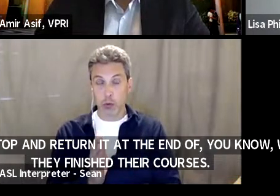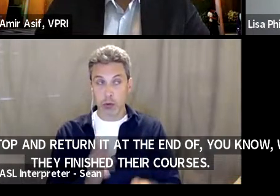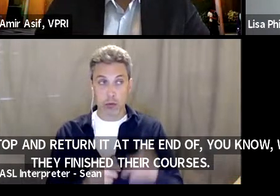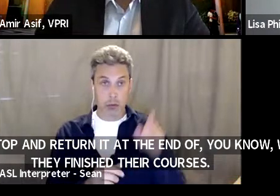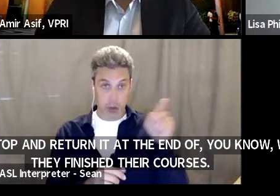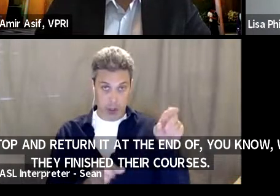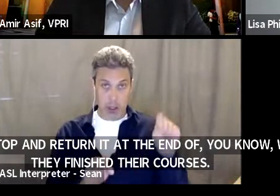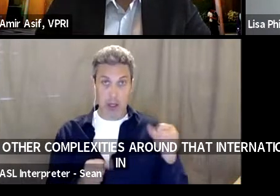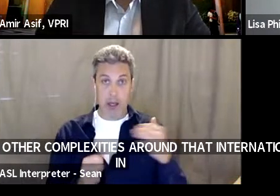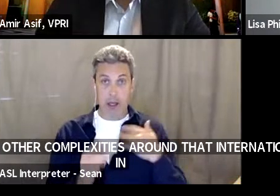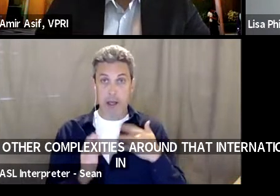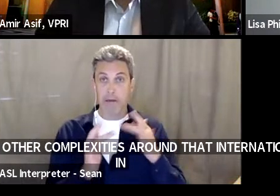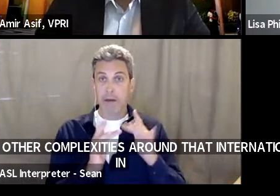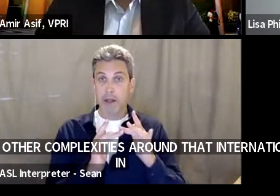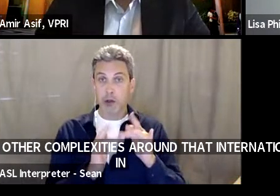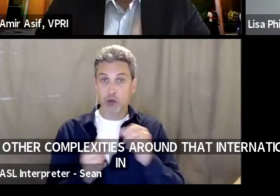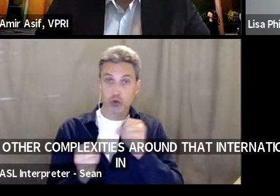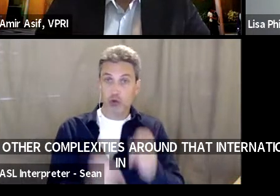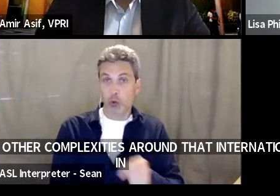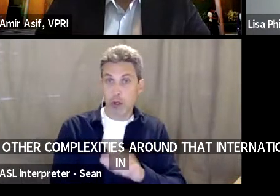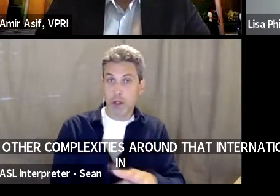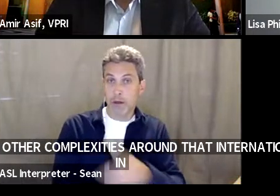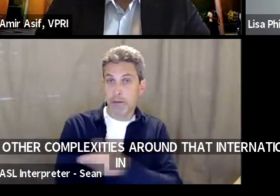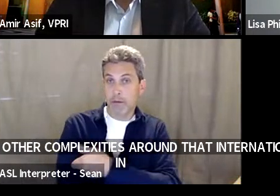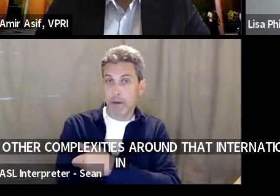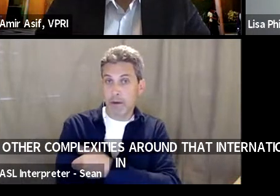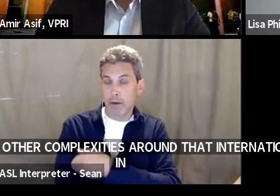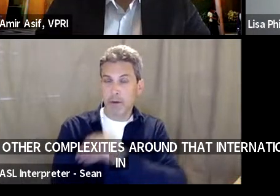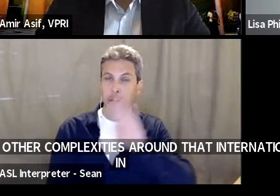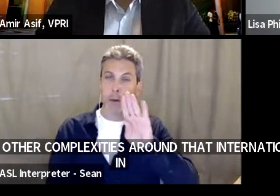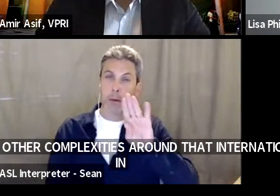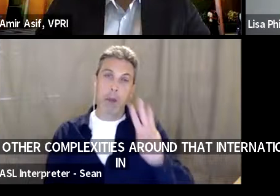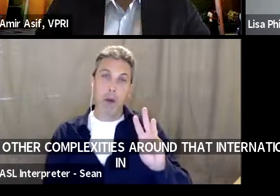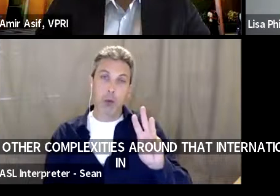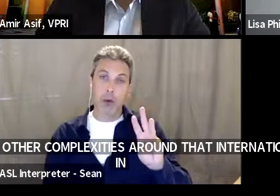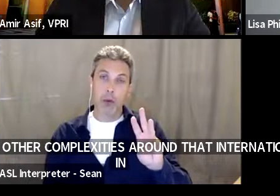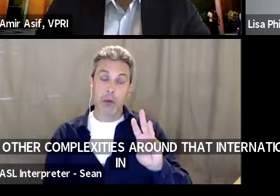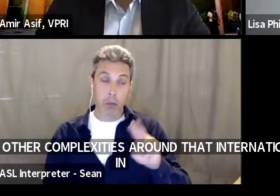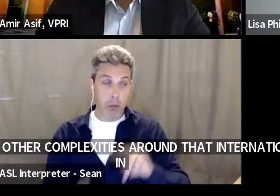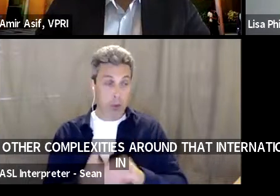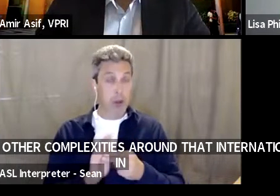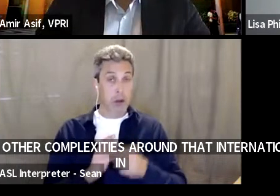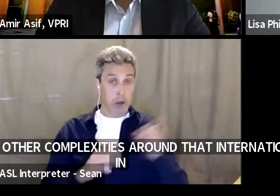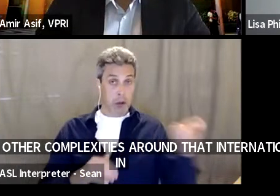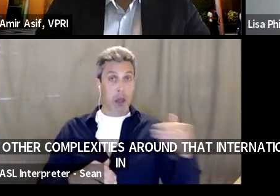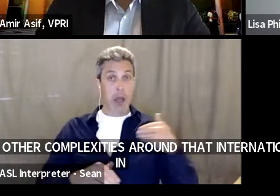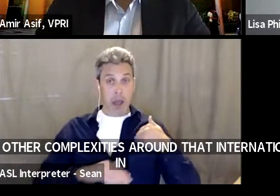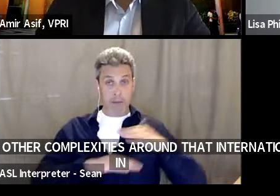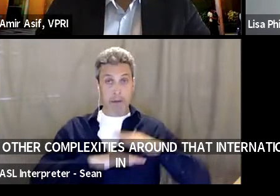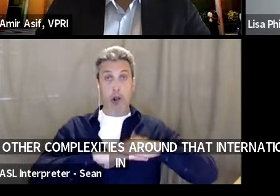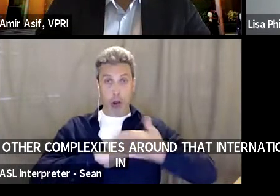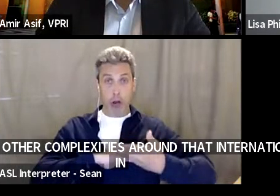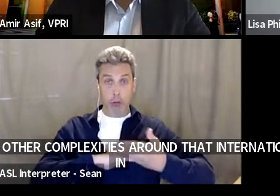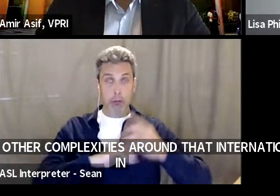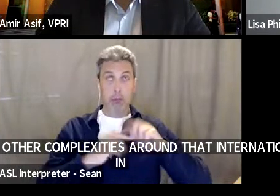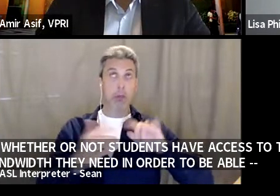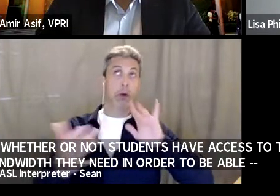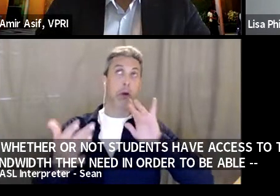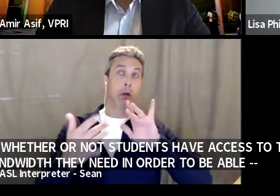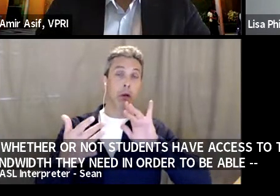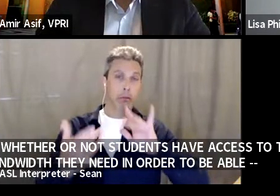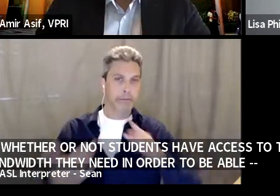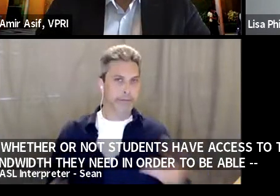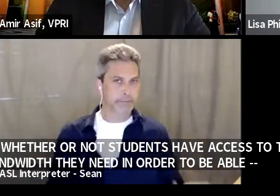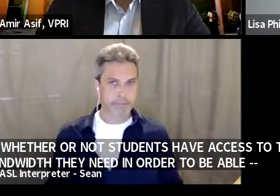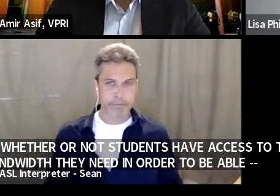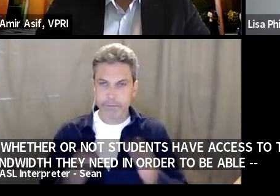they need in order to be able, they might have the technology, their laptop, but not other resources. And so we're looking